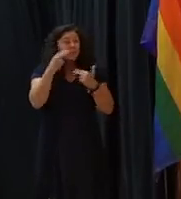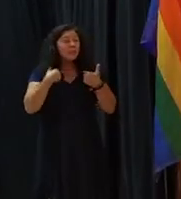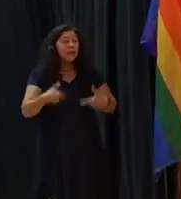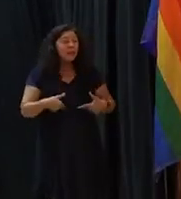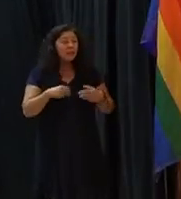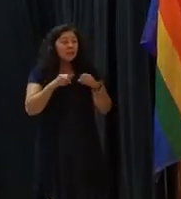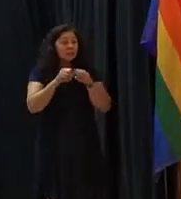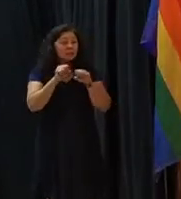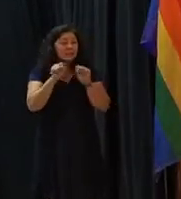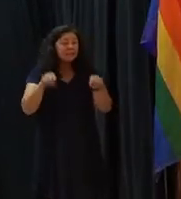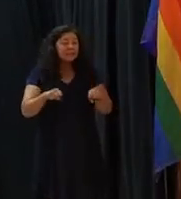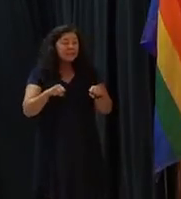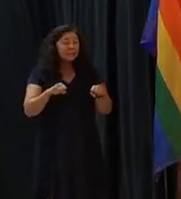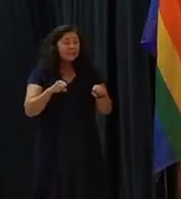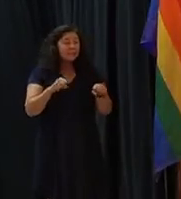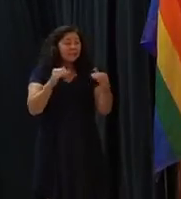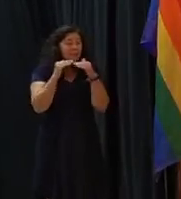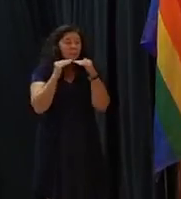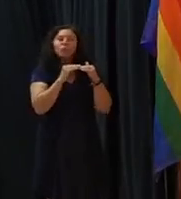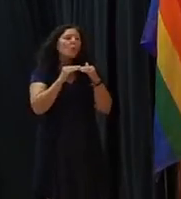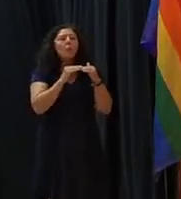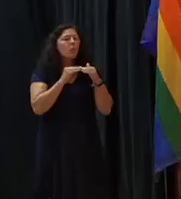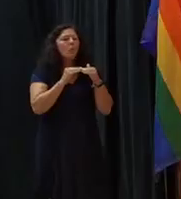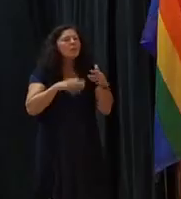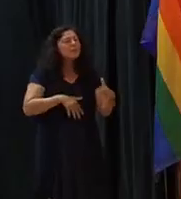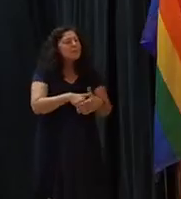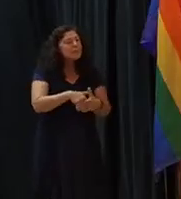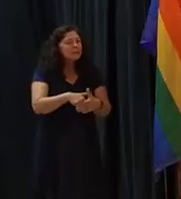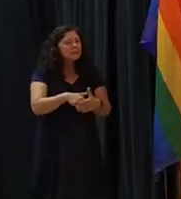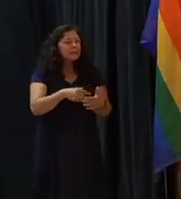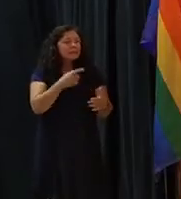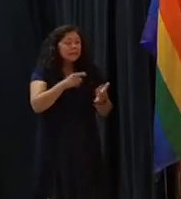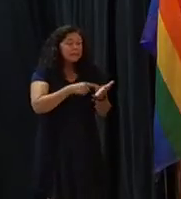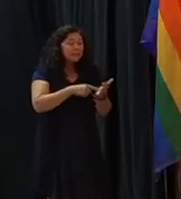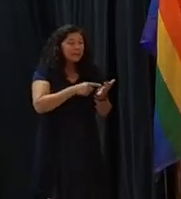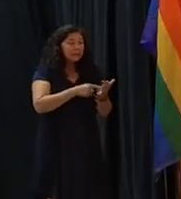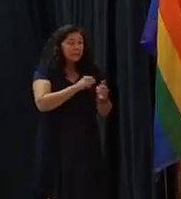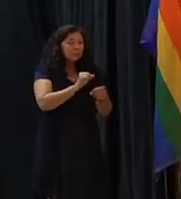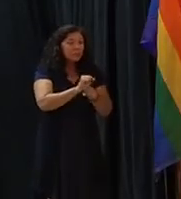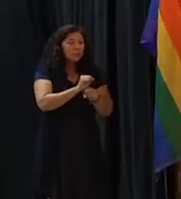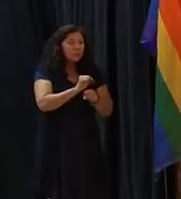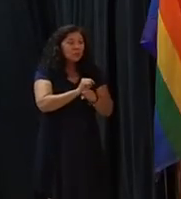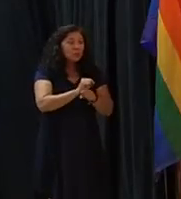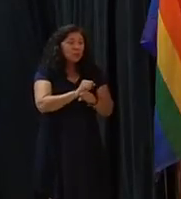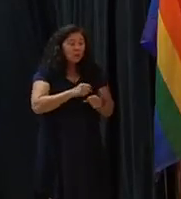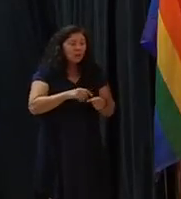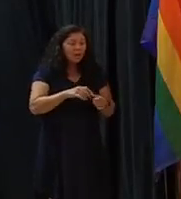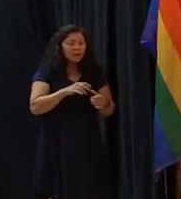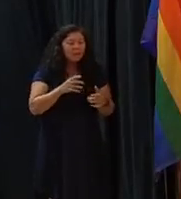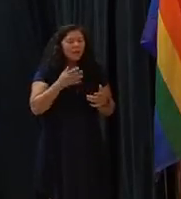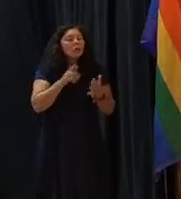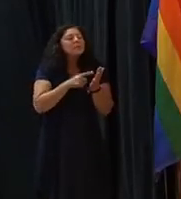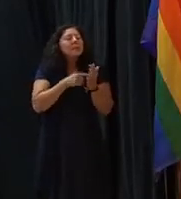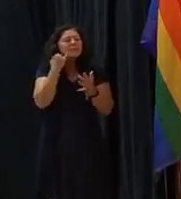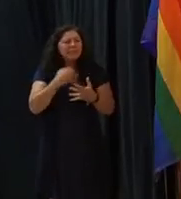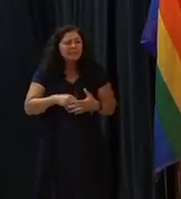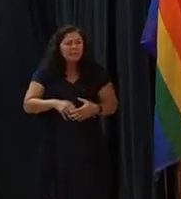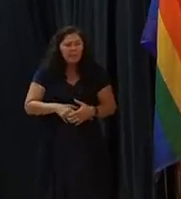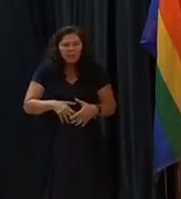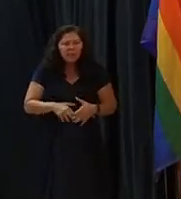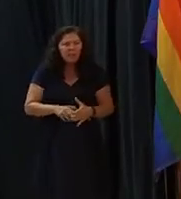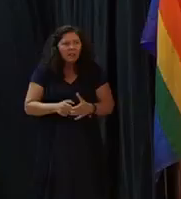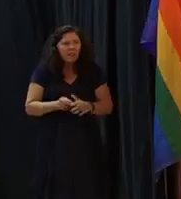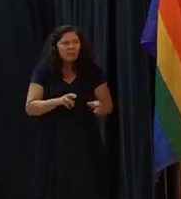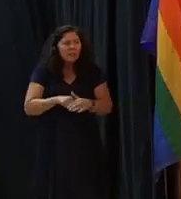When they're pregnant and they're going to do the labor, sometimes they do it in the backyard of the hospital because they have